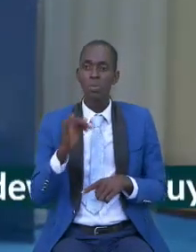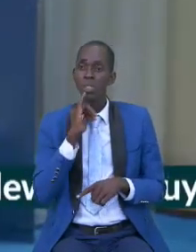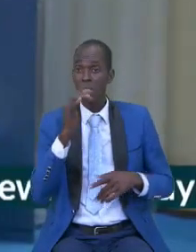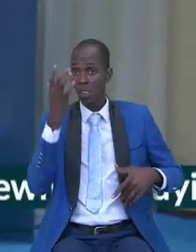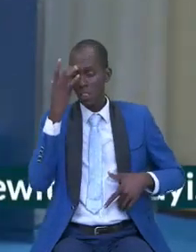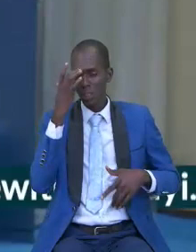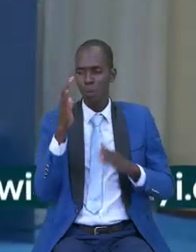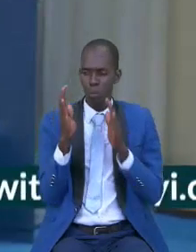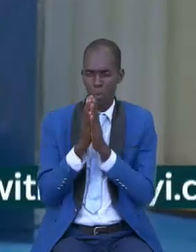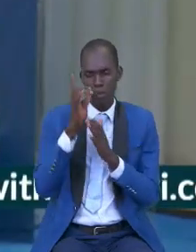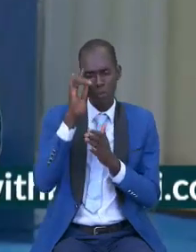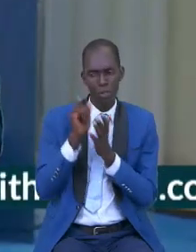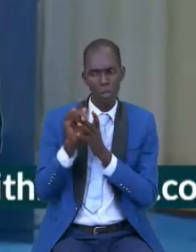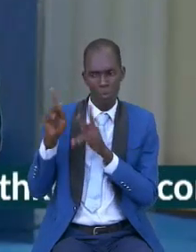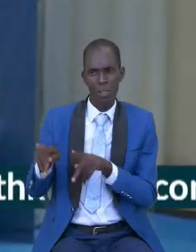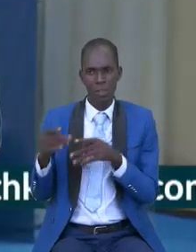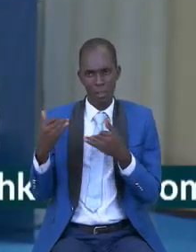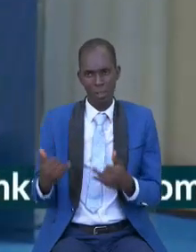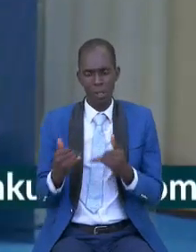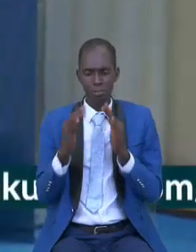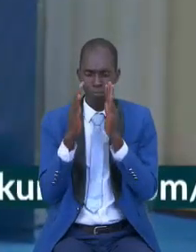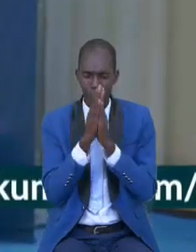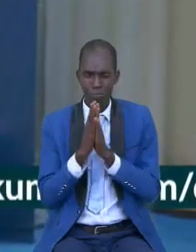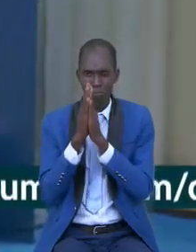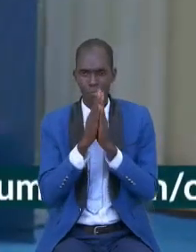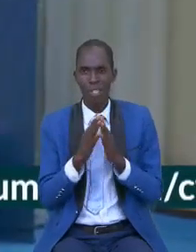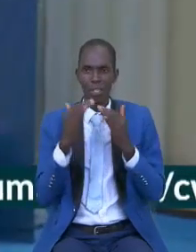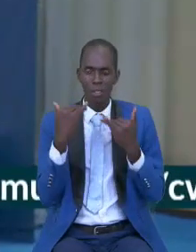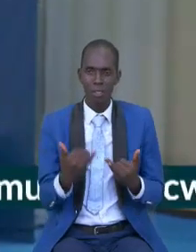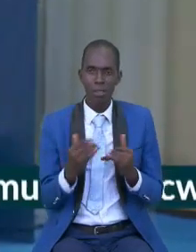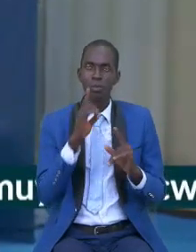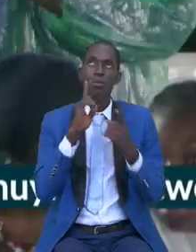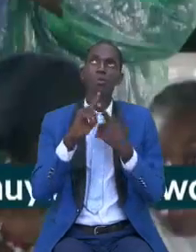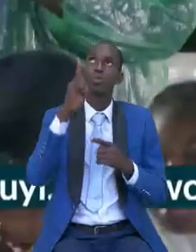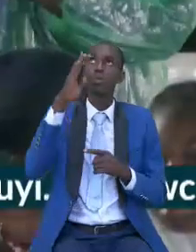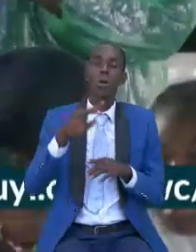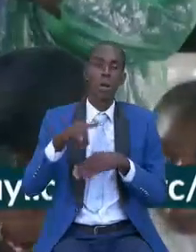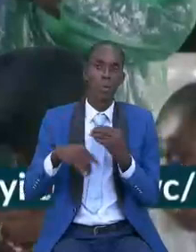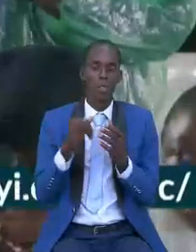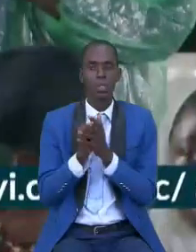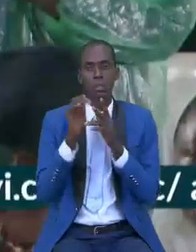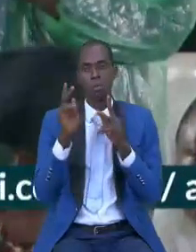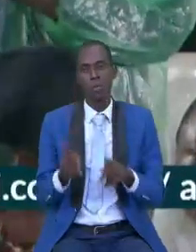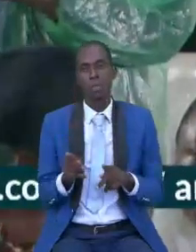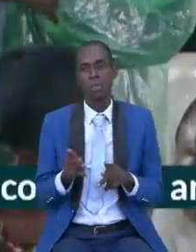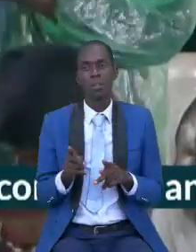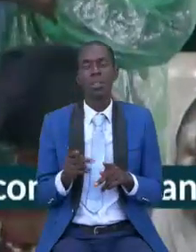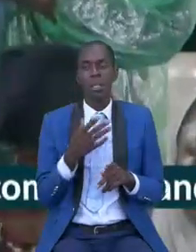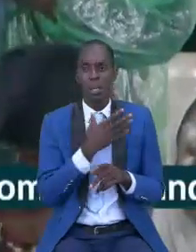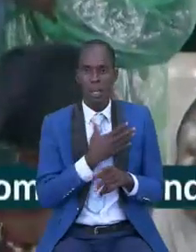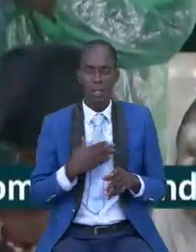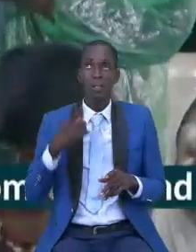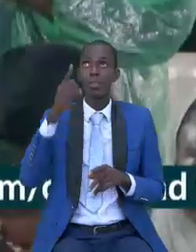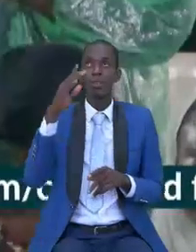let's be fast about this. Get all their details. Get their phone numbers, their